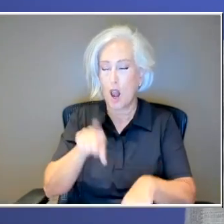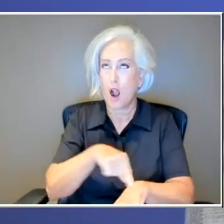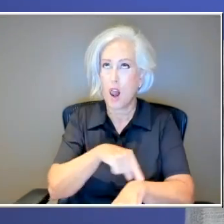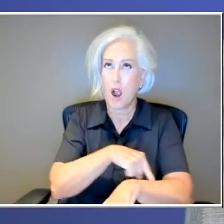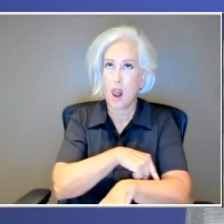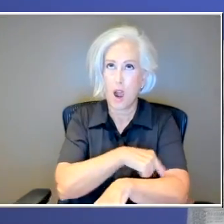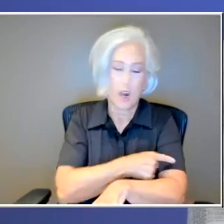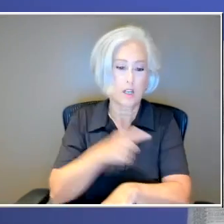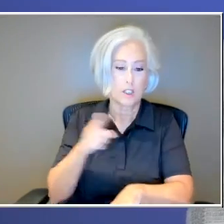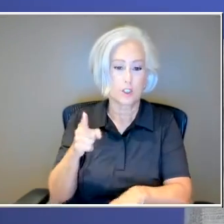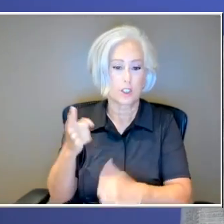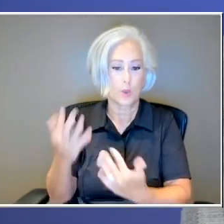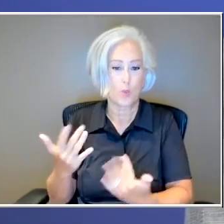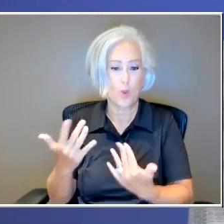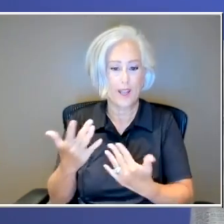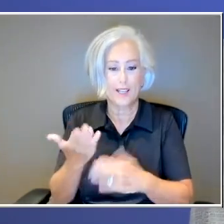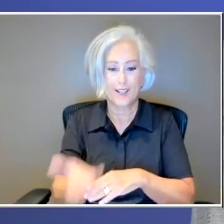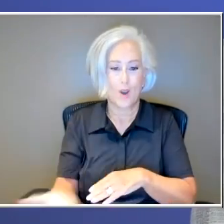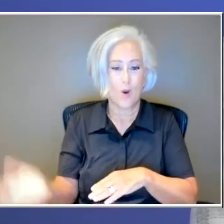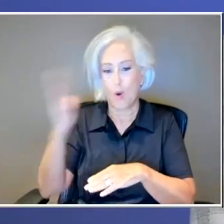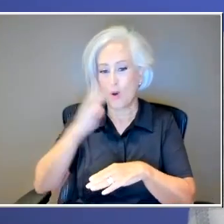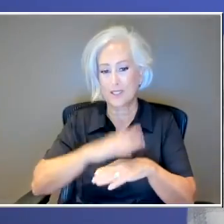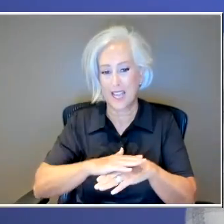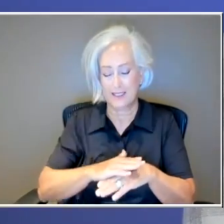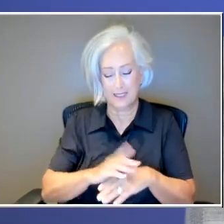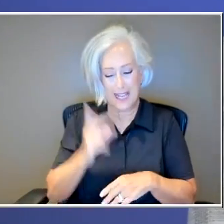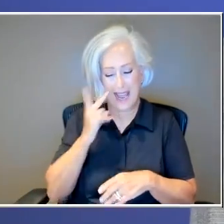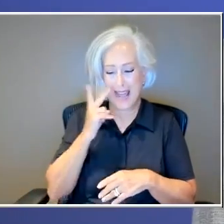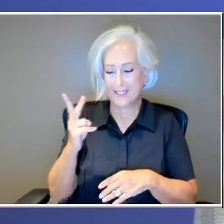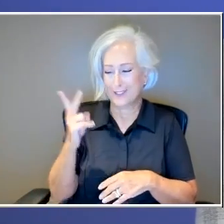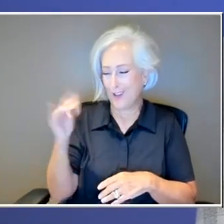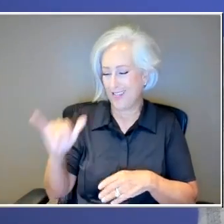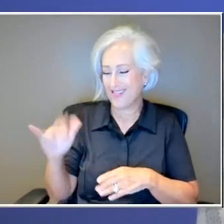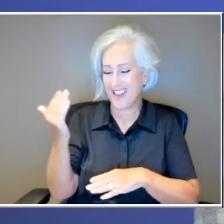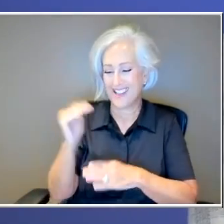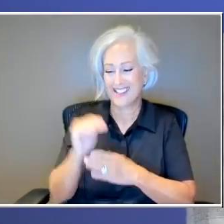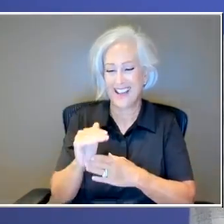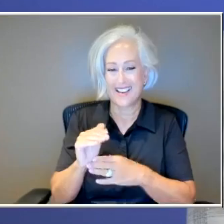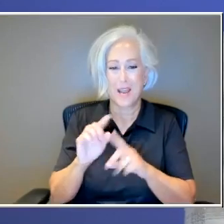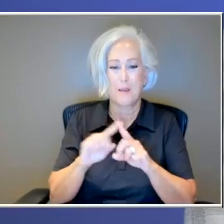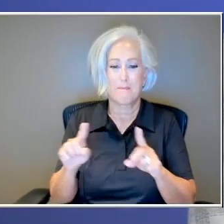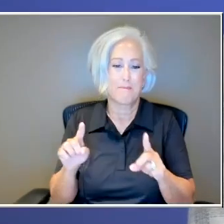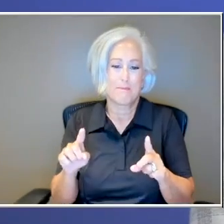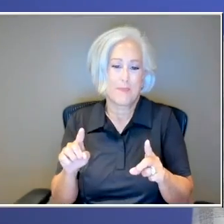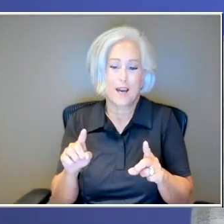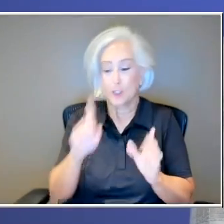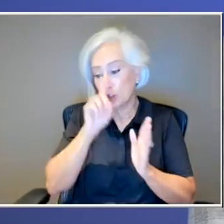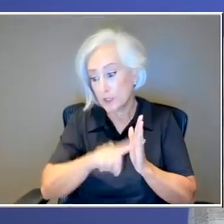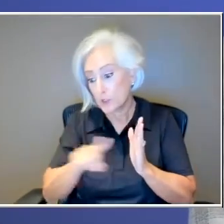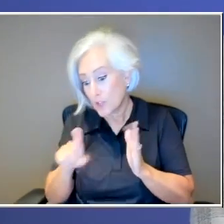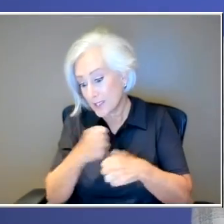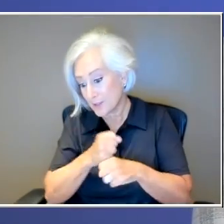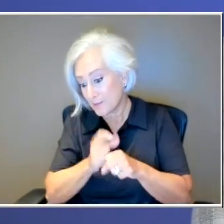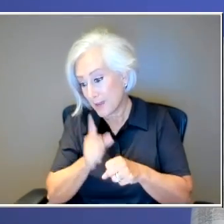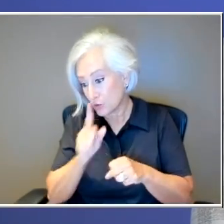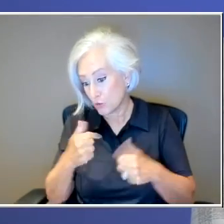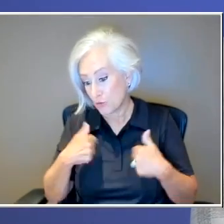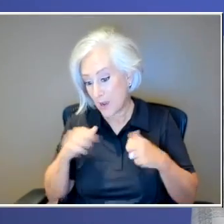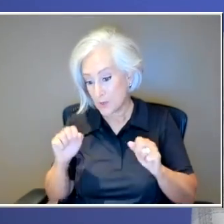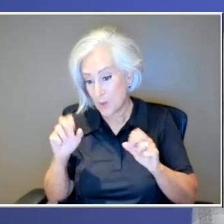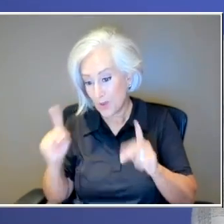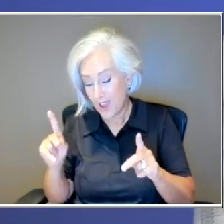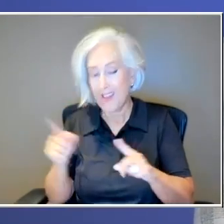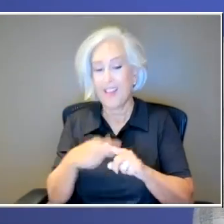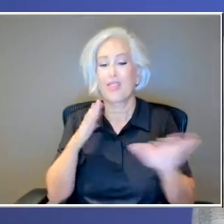able to see her that night, but I was probably in no shape to have a visitor. So she checked on me, made sure I was okay, and then went on.